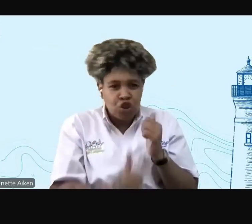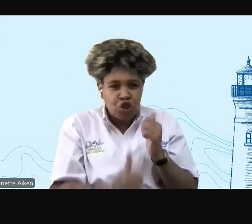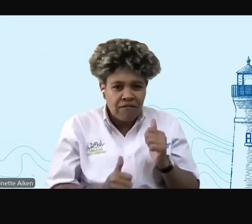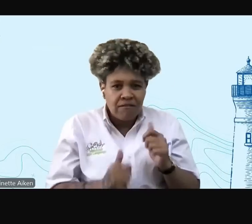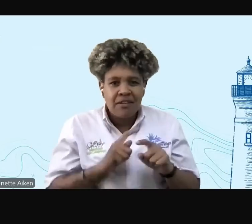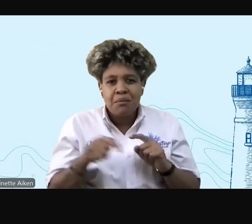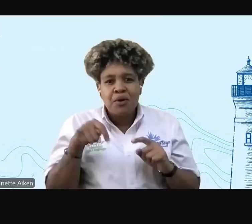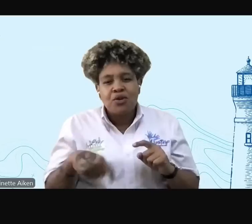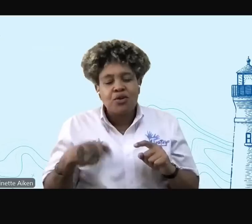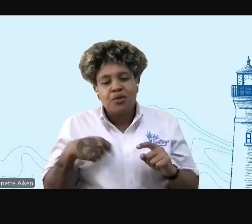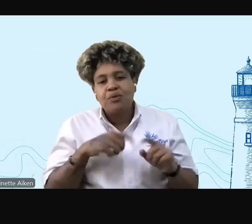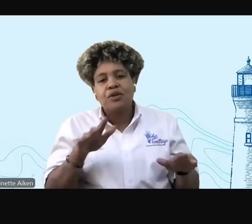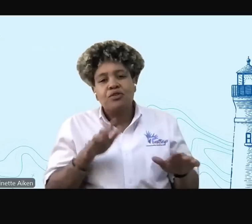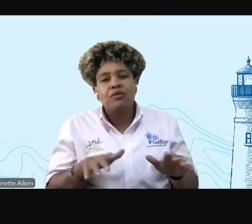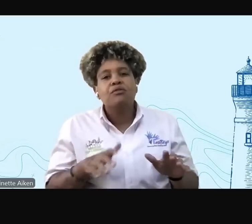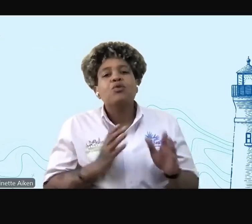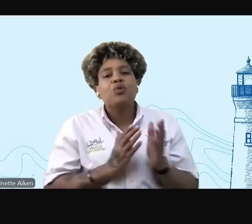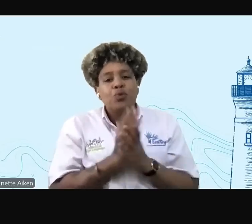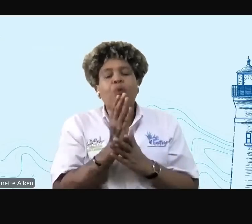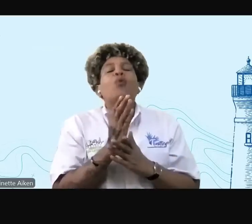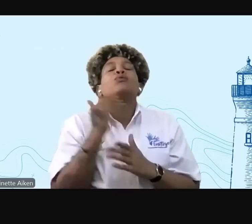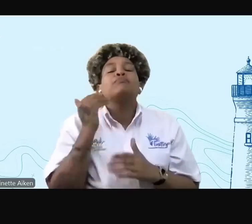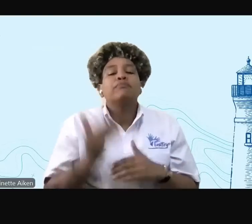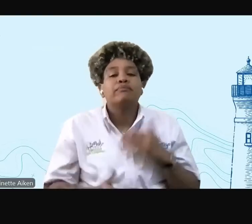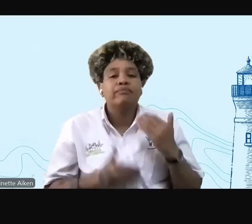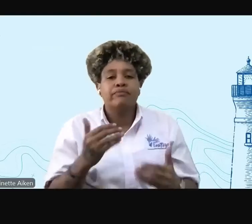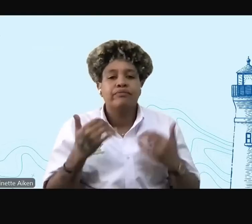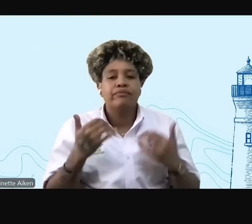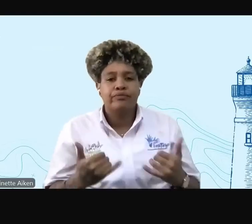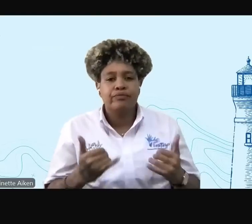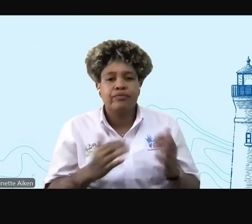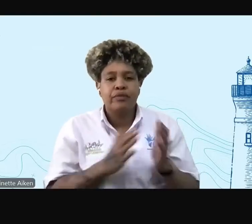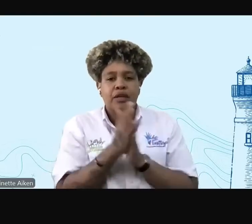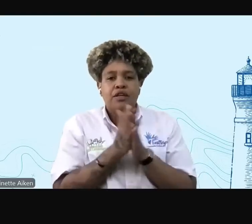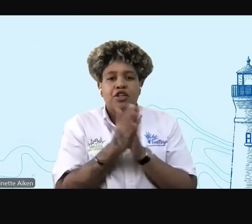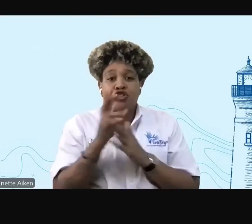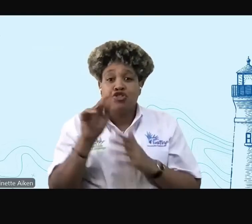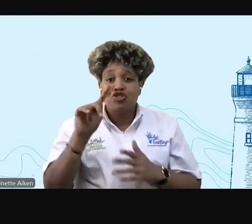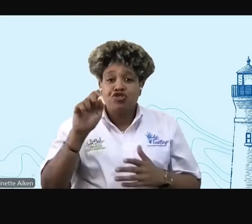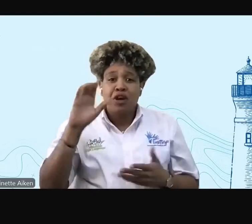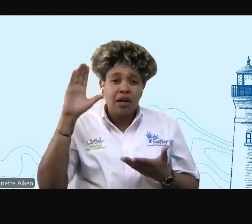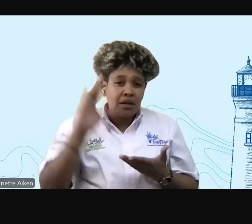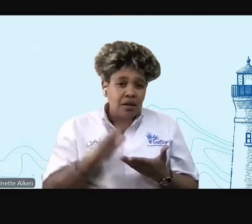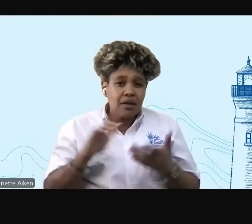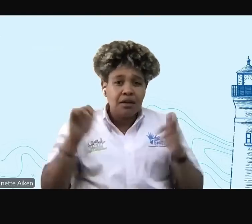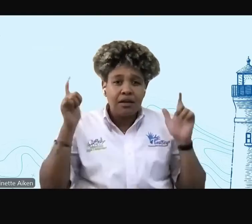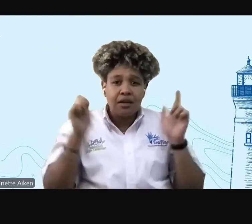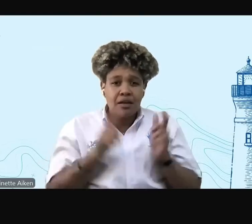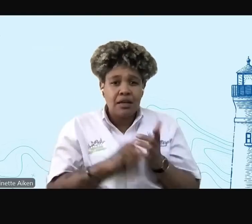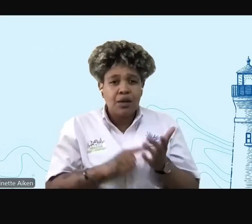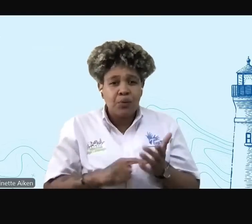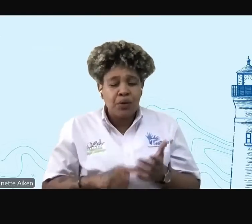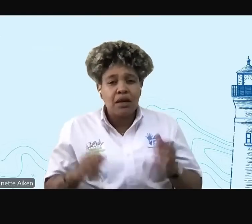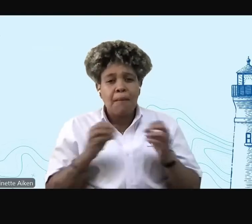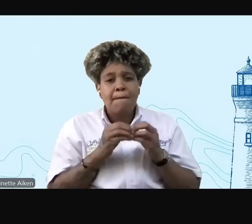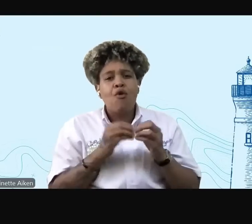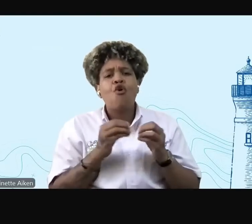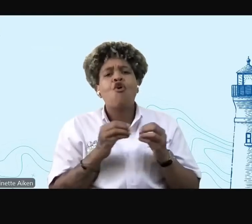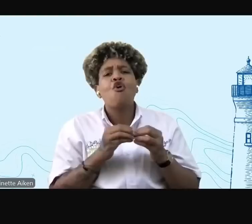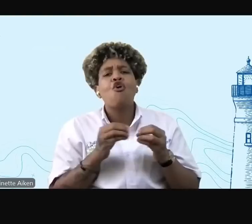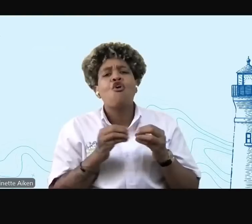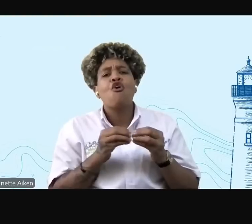we ground it through. Now, interest rates are going down, liquidity is a lot more.